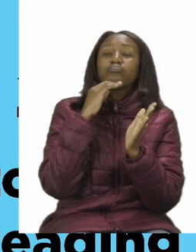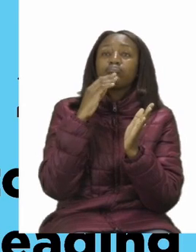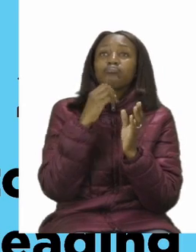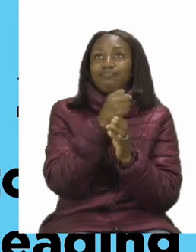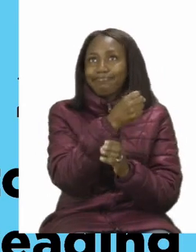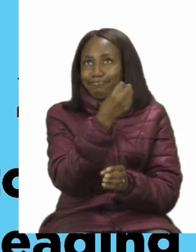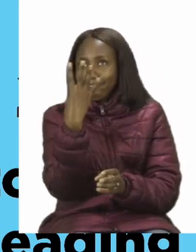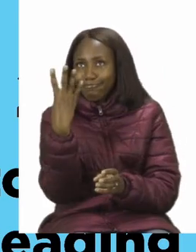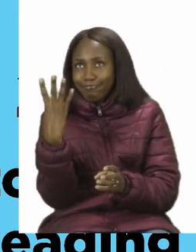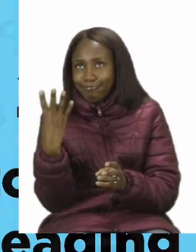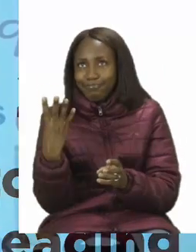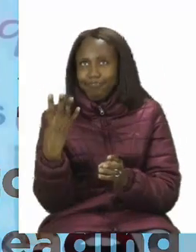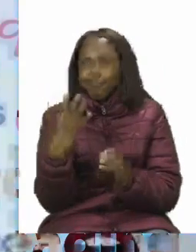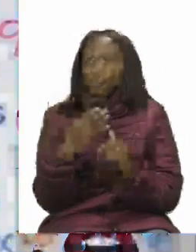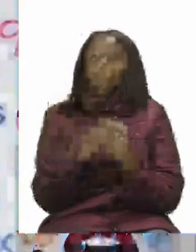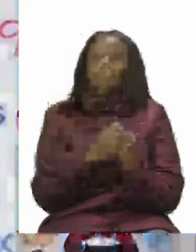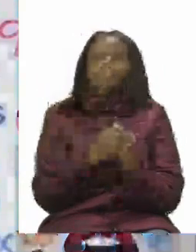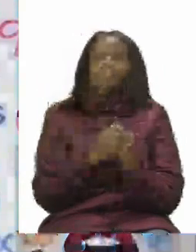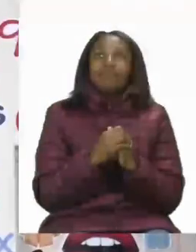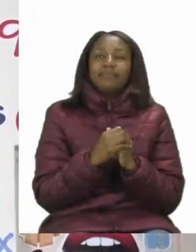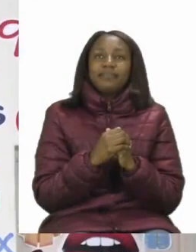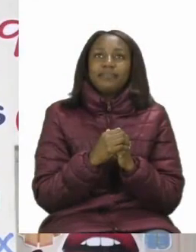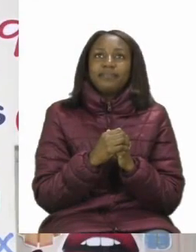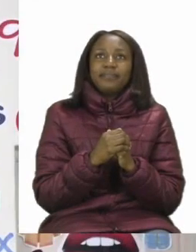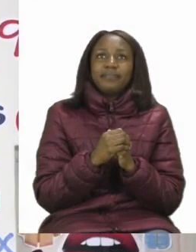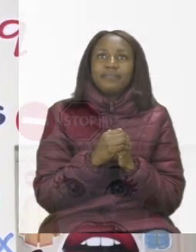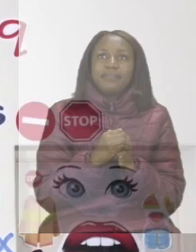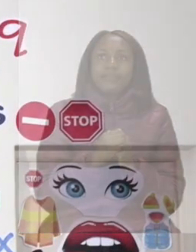and problem solving.